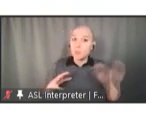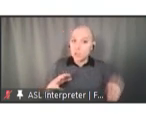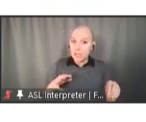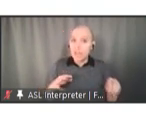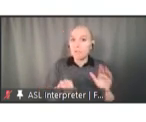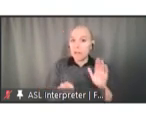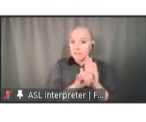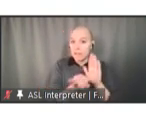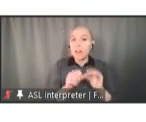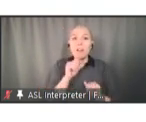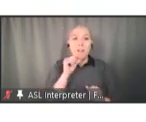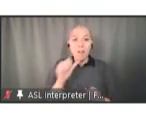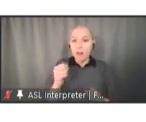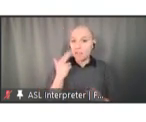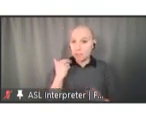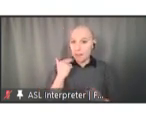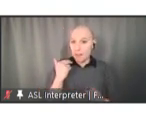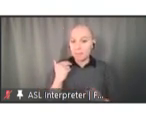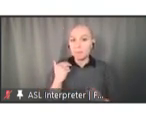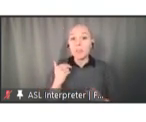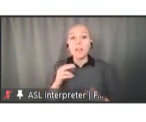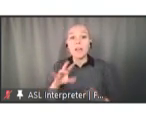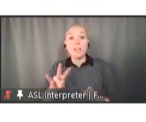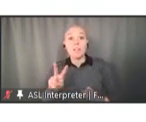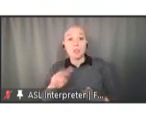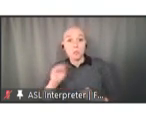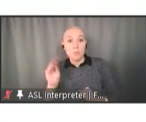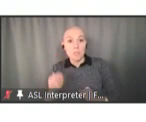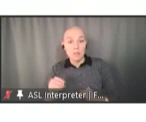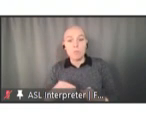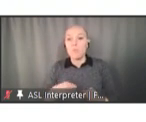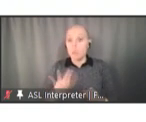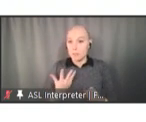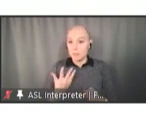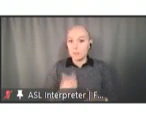and 72% as white. Next slide.